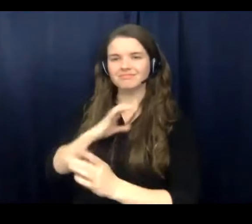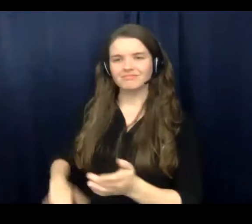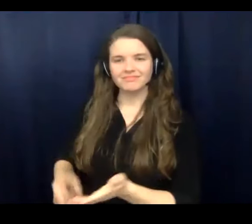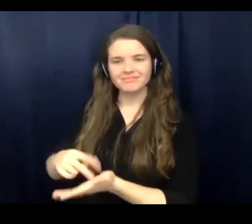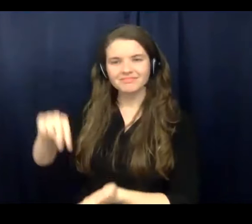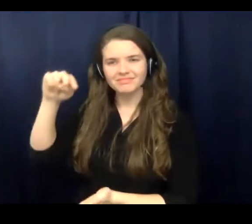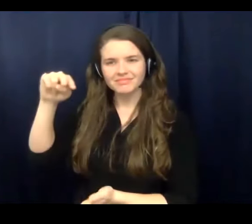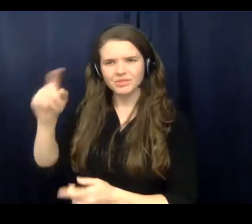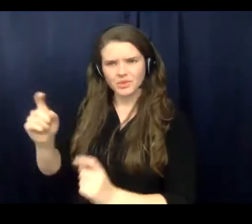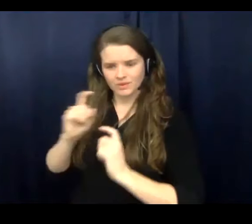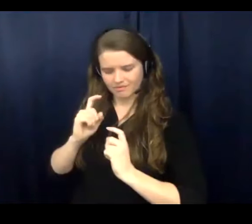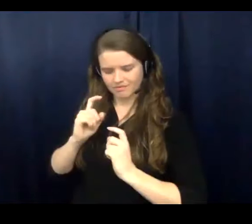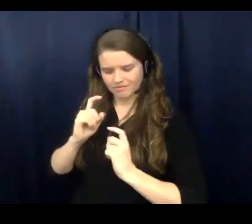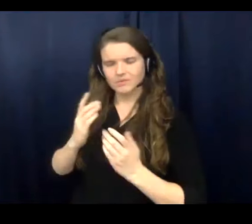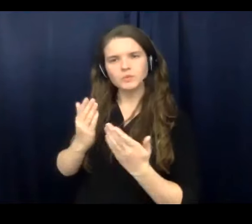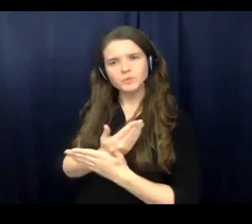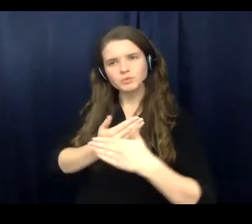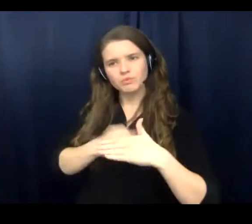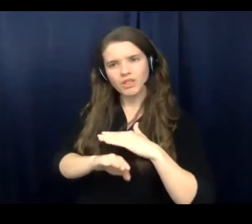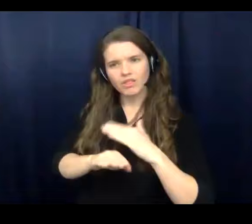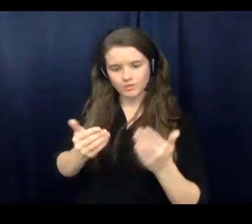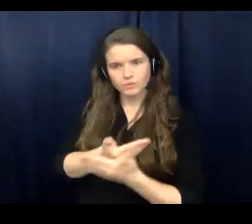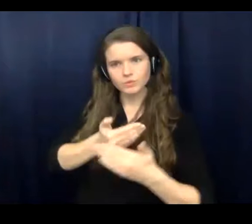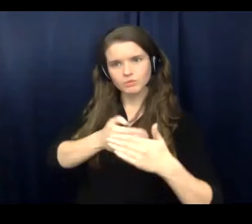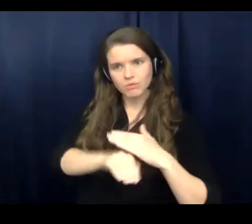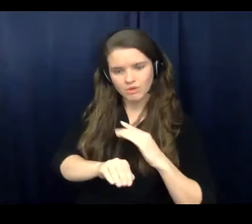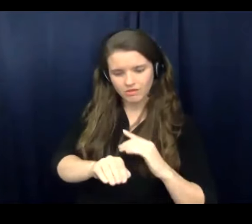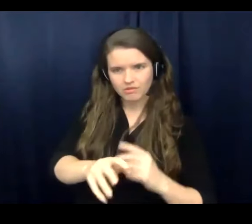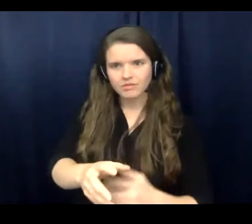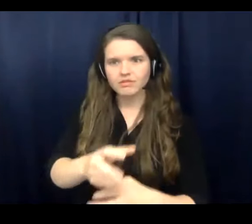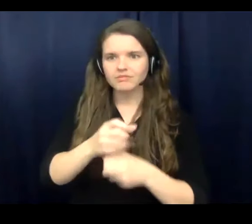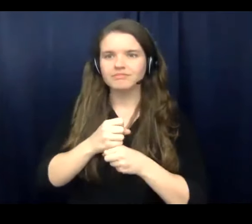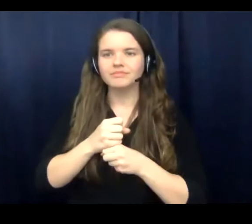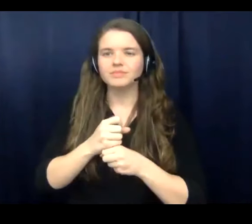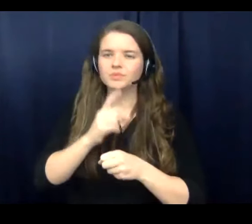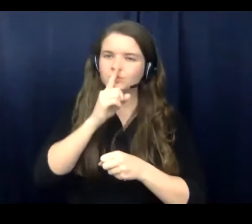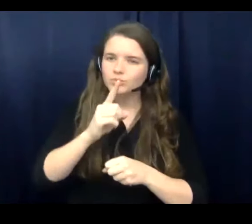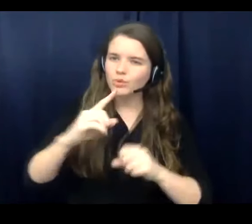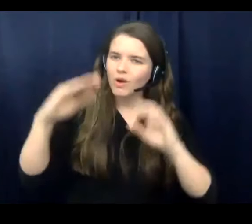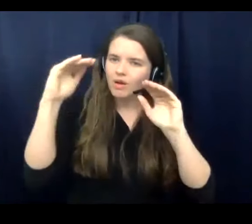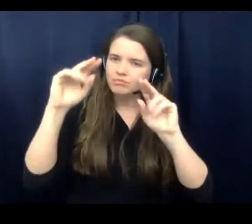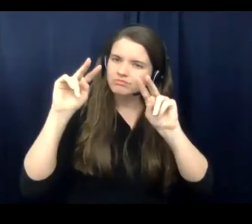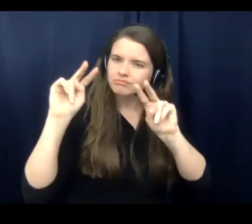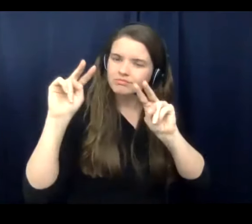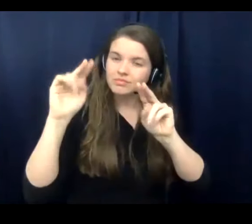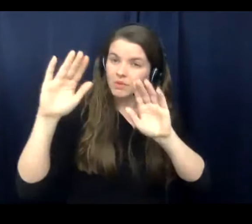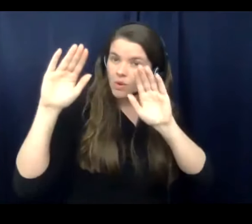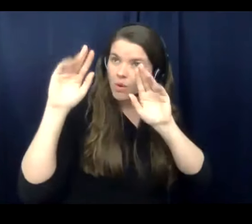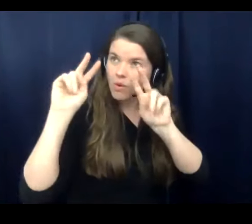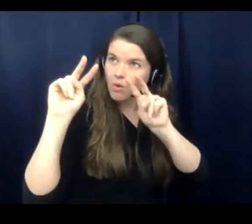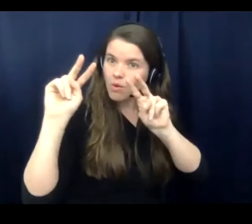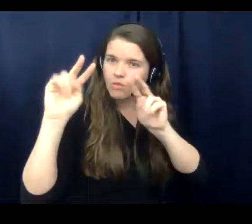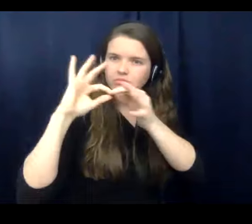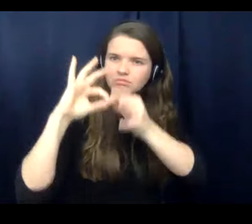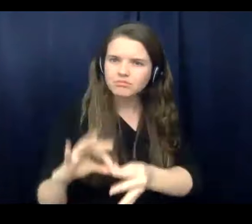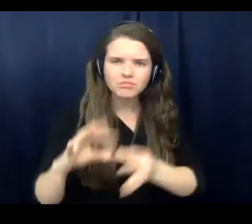birth. And from that new birth, we have a living hope, a true hope, a hope that is rooted in reality.